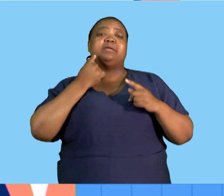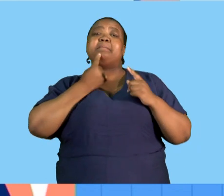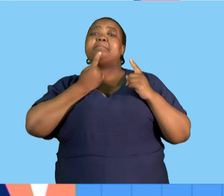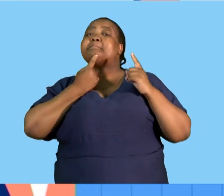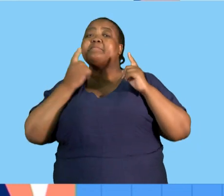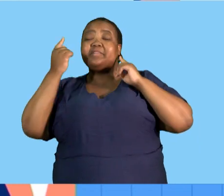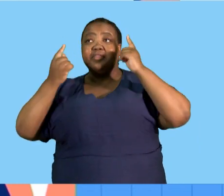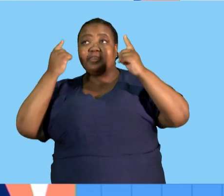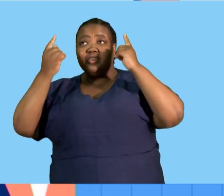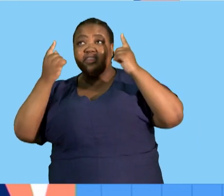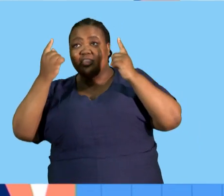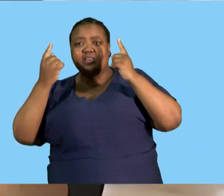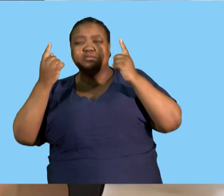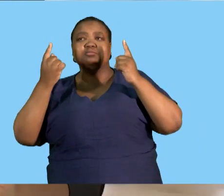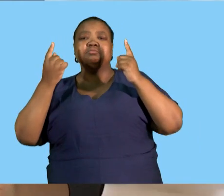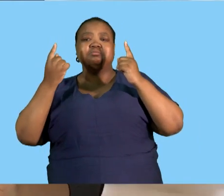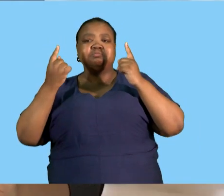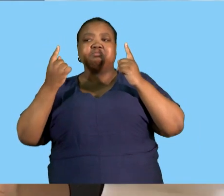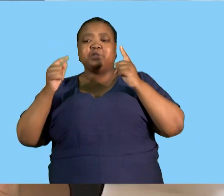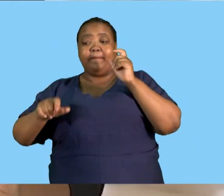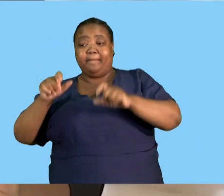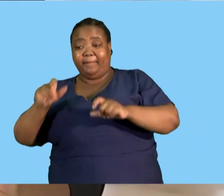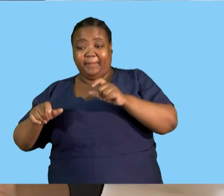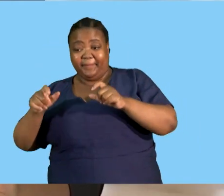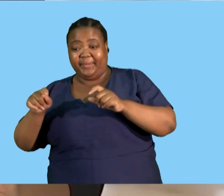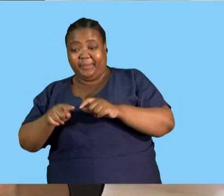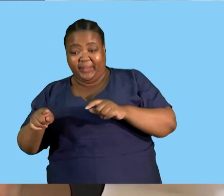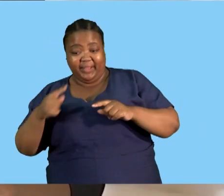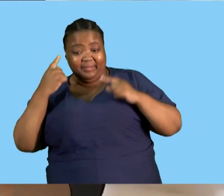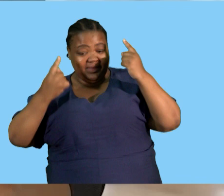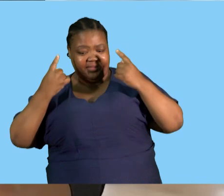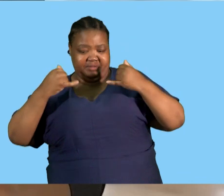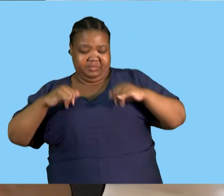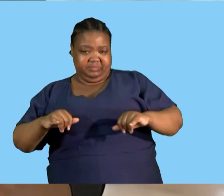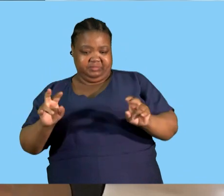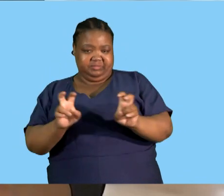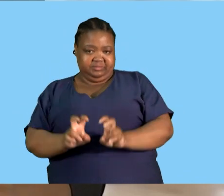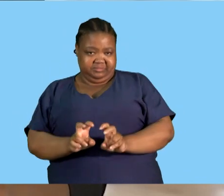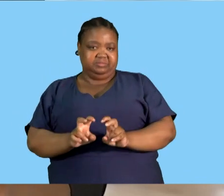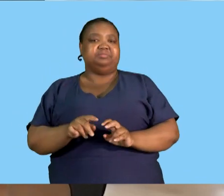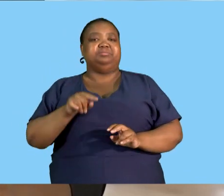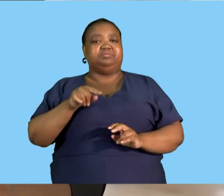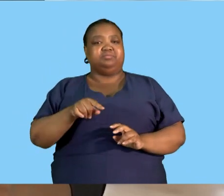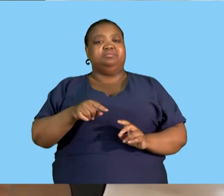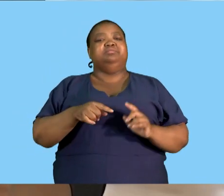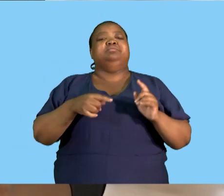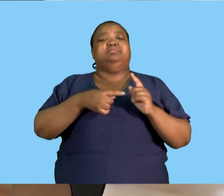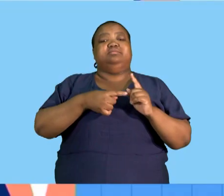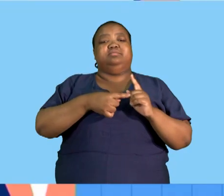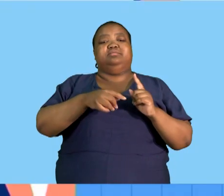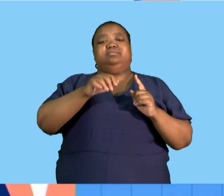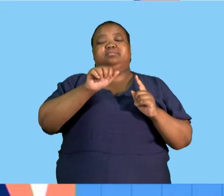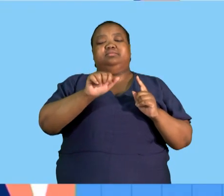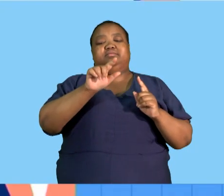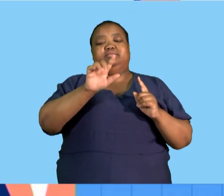else has thought? So, meaning you are special, you're thinking things that have never been thought of before. Who is this? This is your